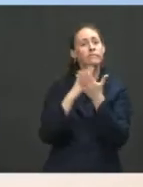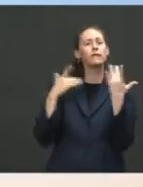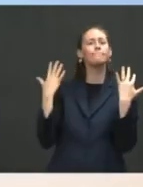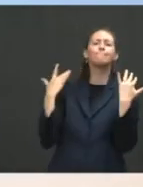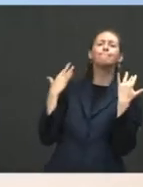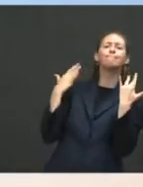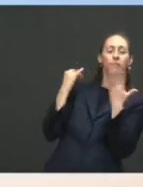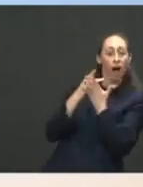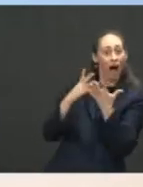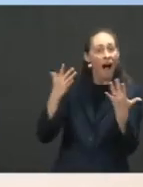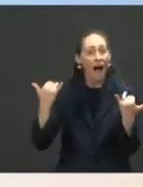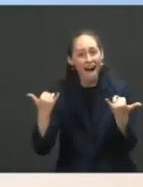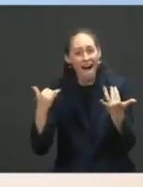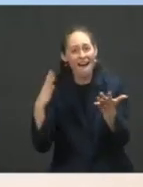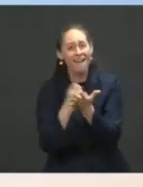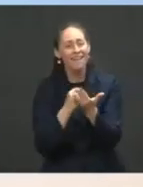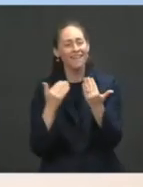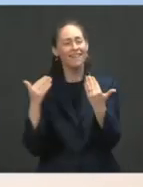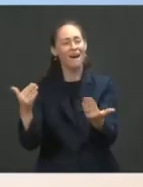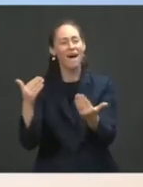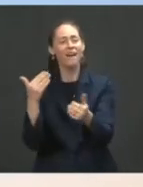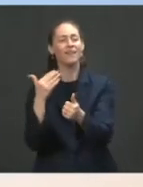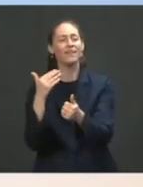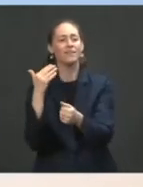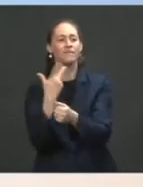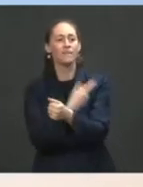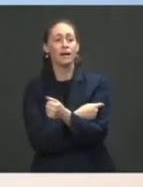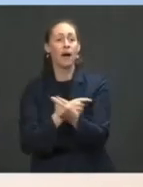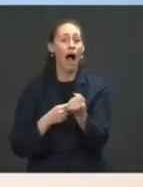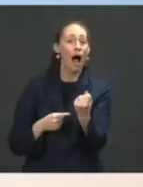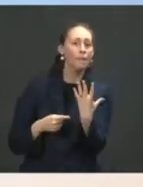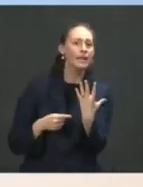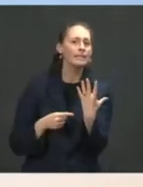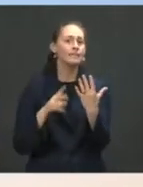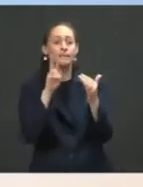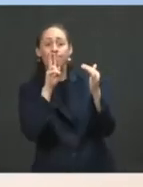But I don't know that we have a prediction of how many. Hopefully it will have an impact on those who have expressed concern.